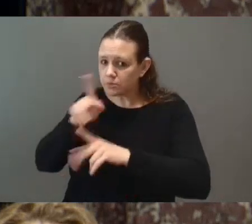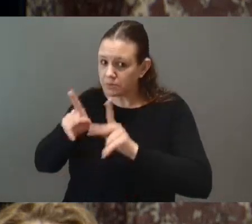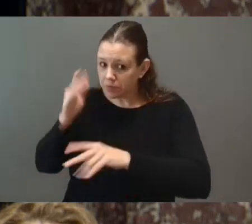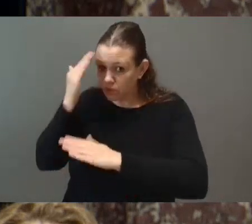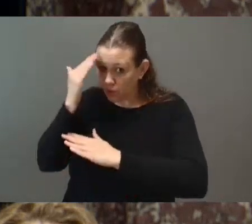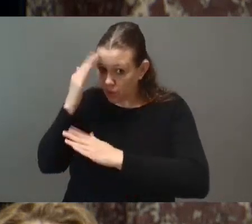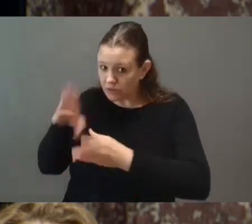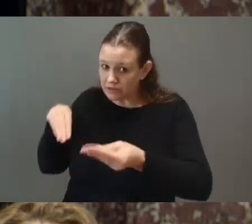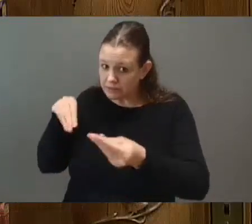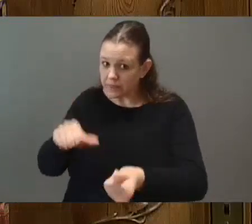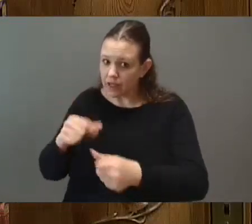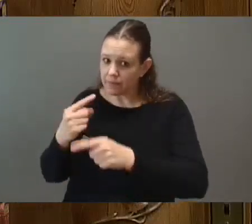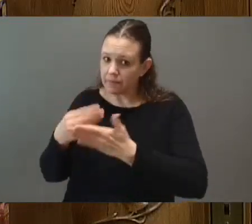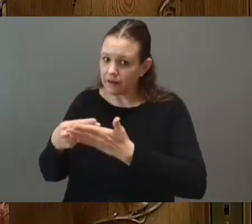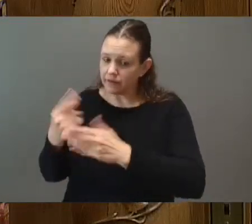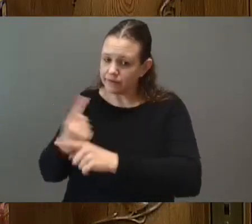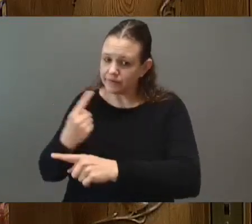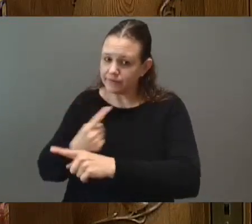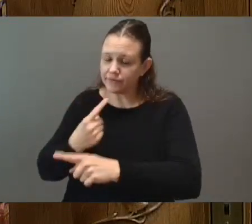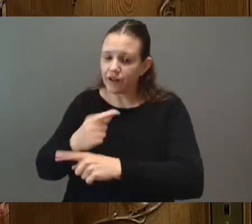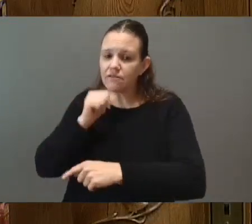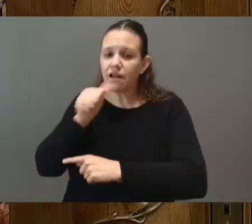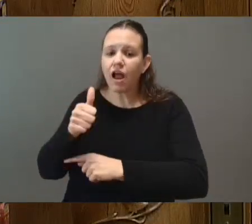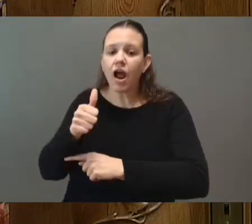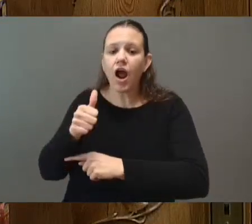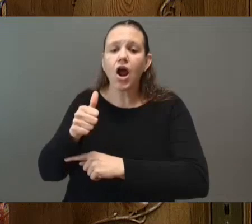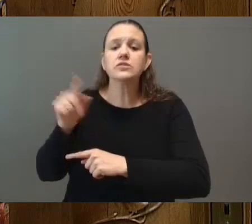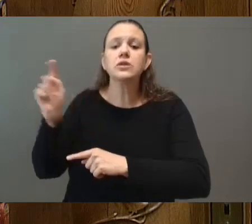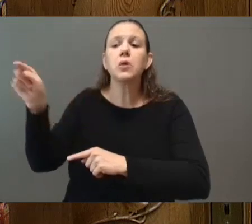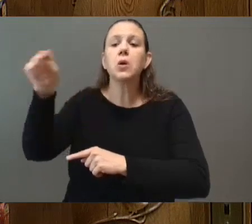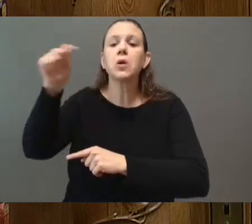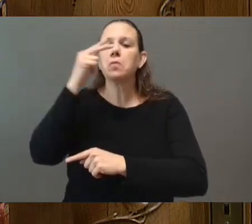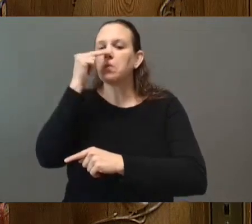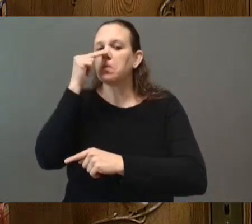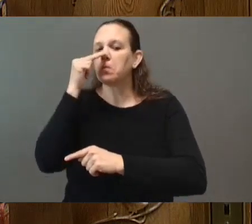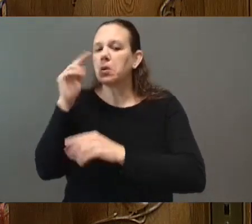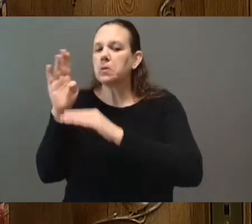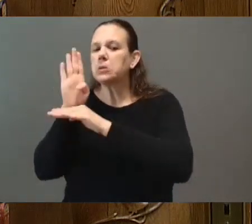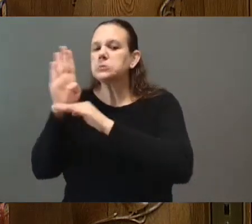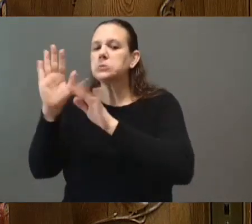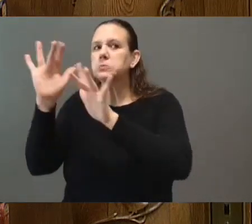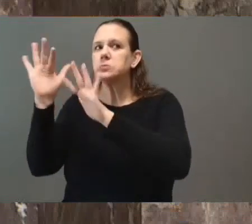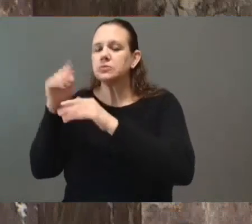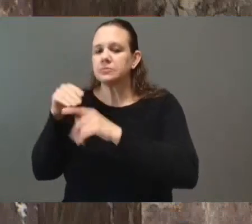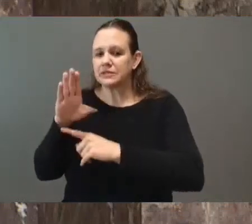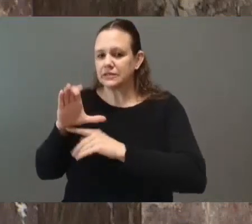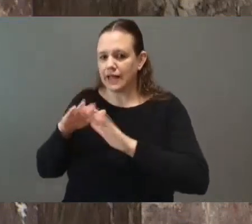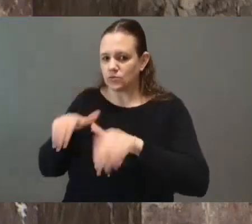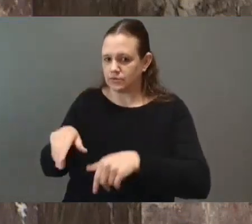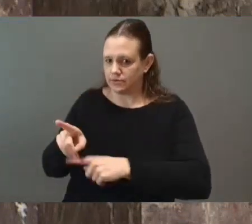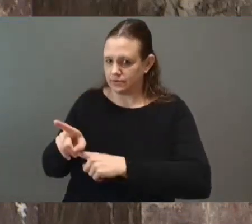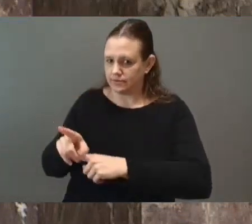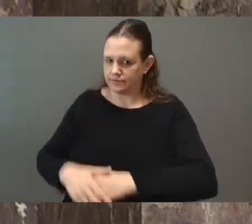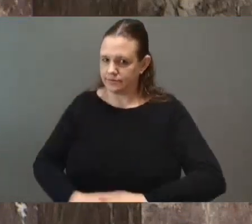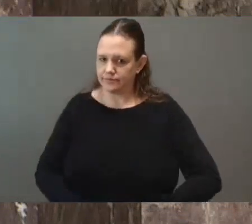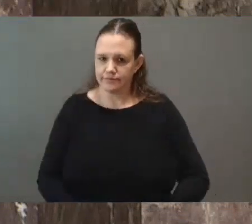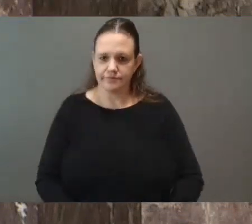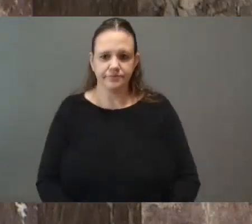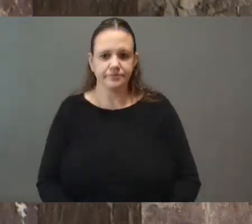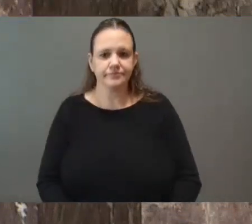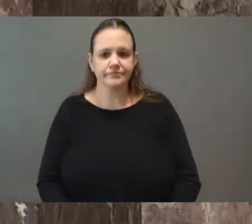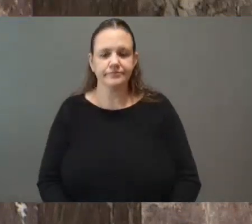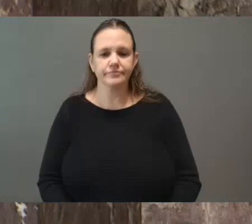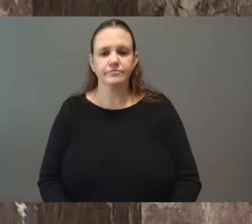Housing? Minister of Housing. Thank you so much, Honourable Chair, and thank you for the member's question. It is